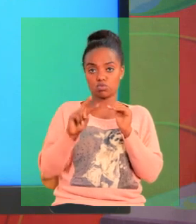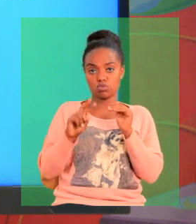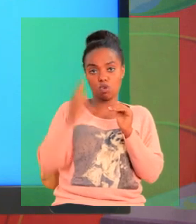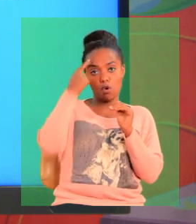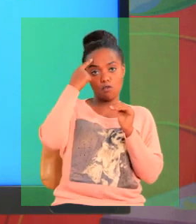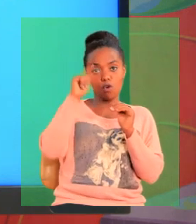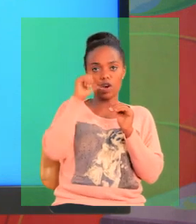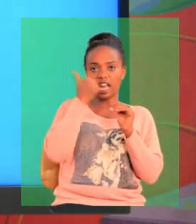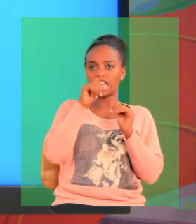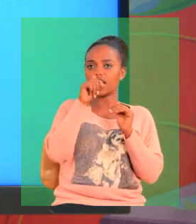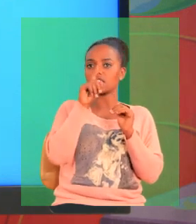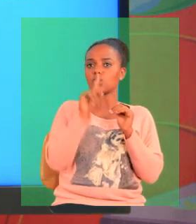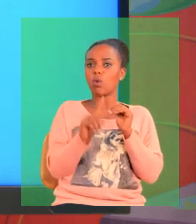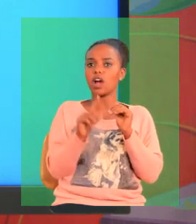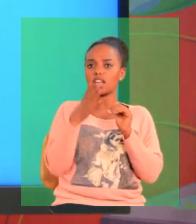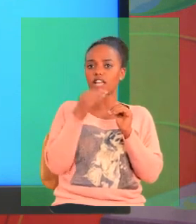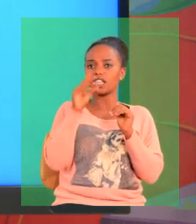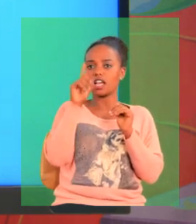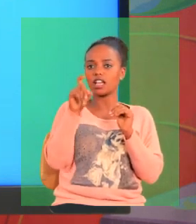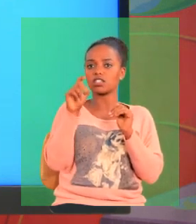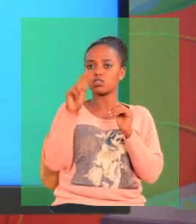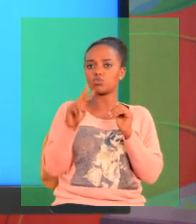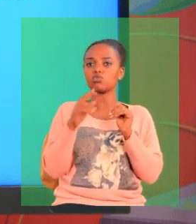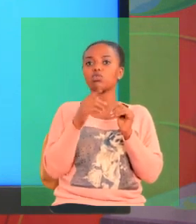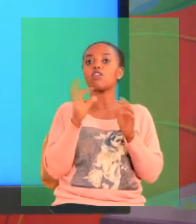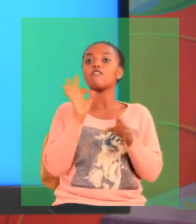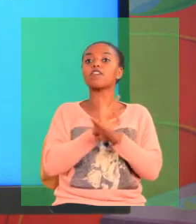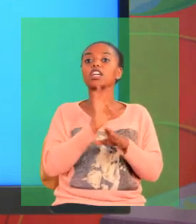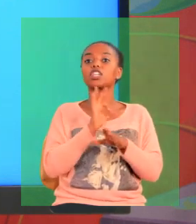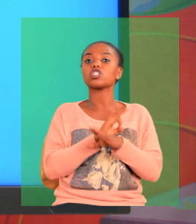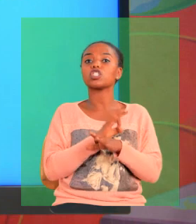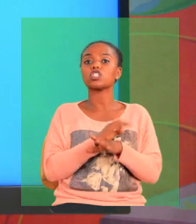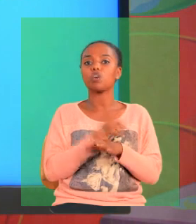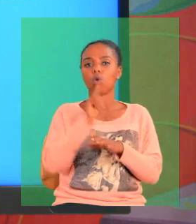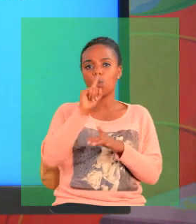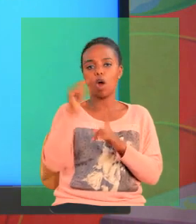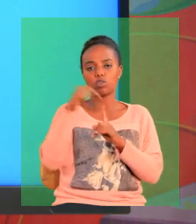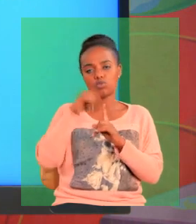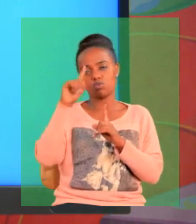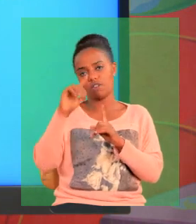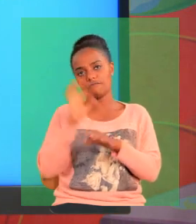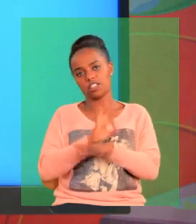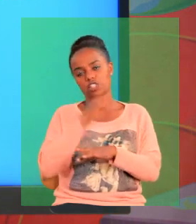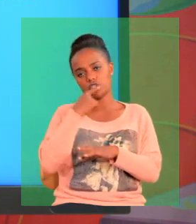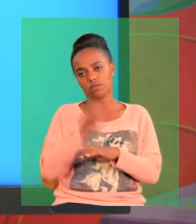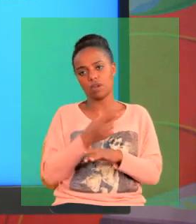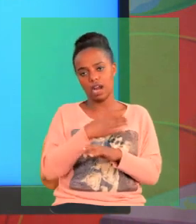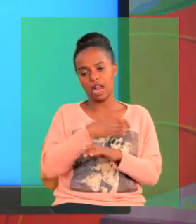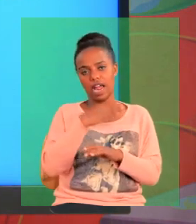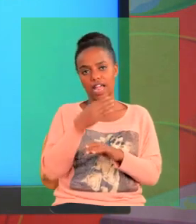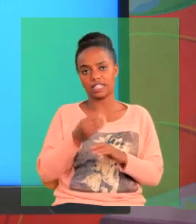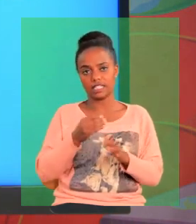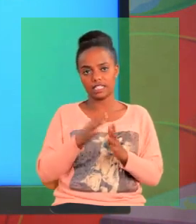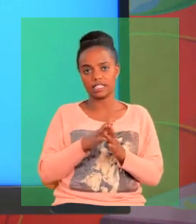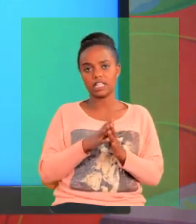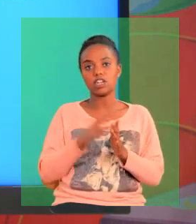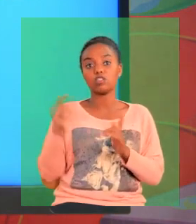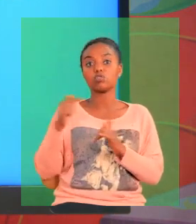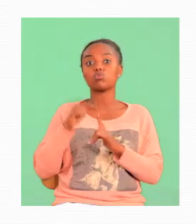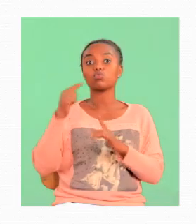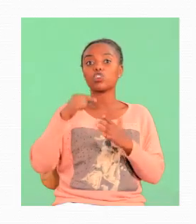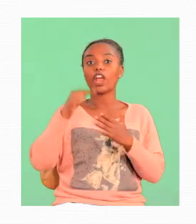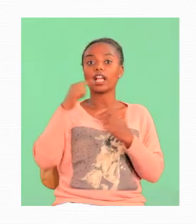for any x1 and x2 in A, then the function we call one-to-one function. And to